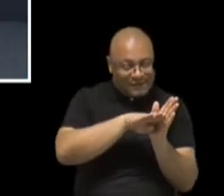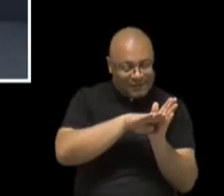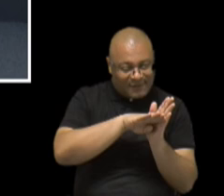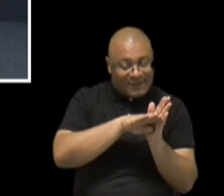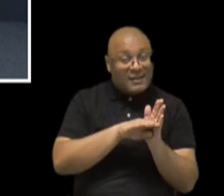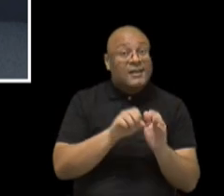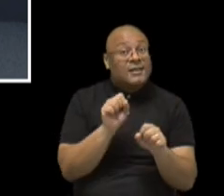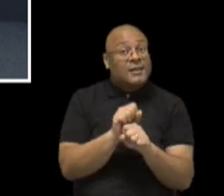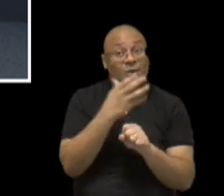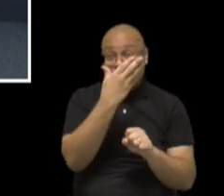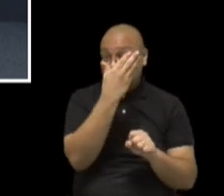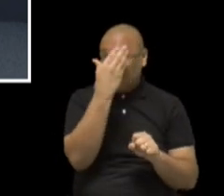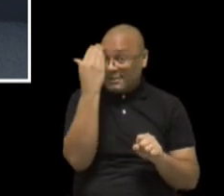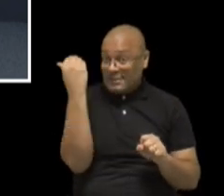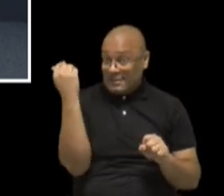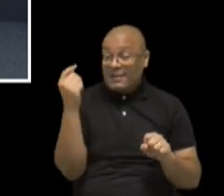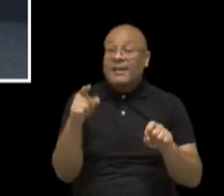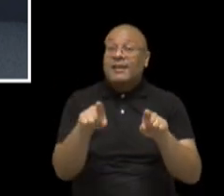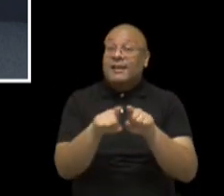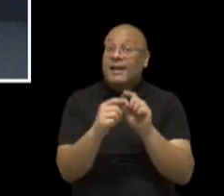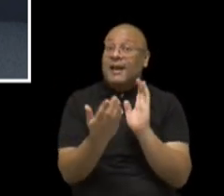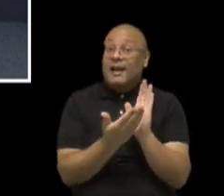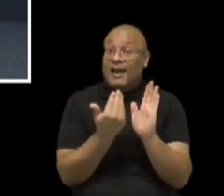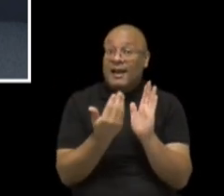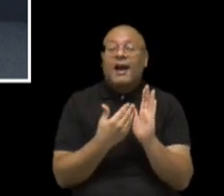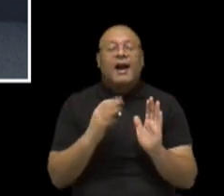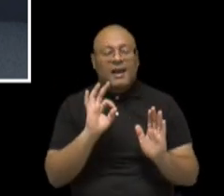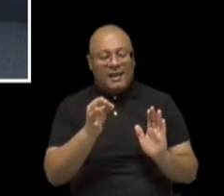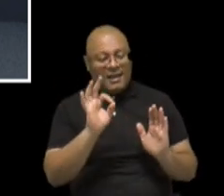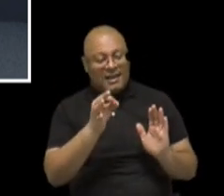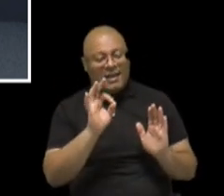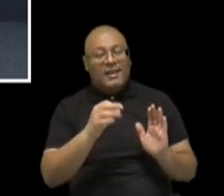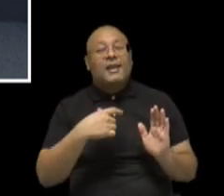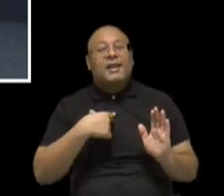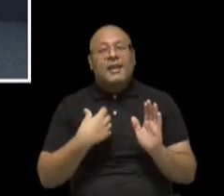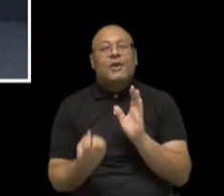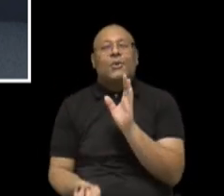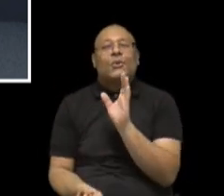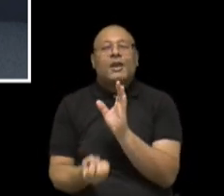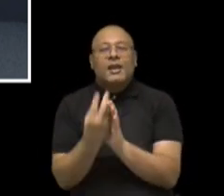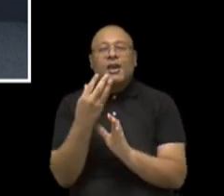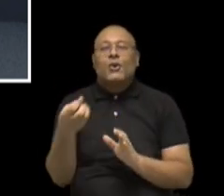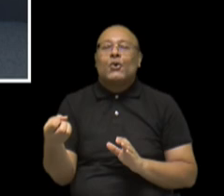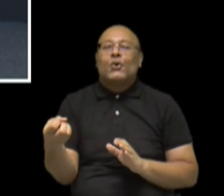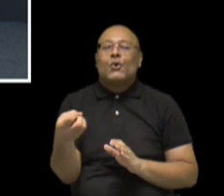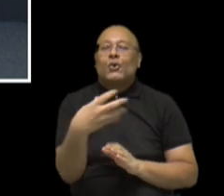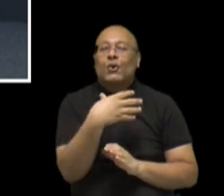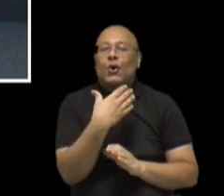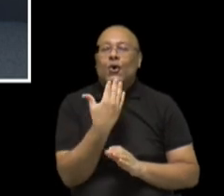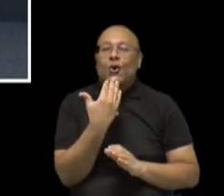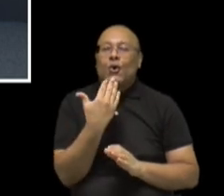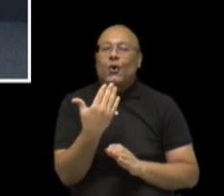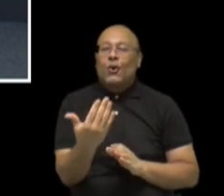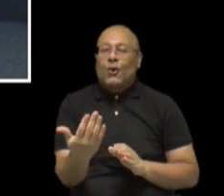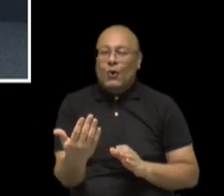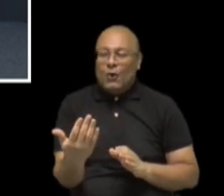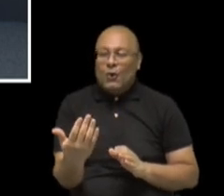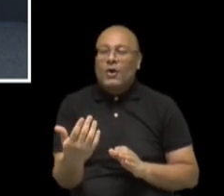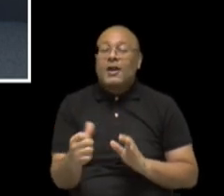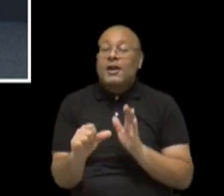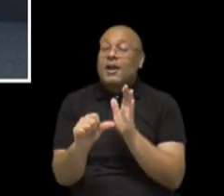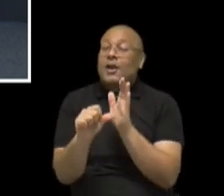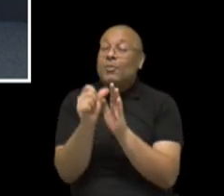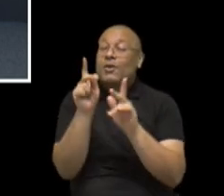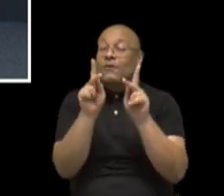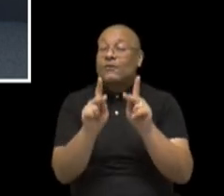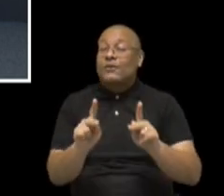to the magazine that. And wrapping up. It's a new concept that I created since I took over M. So it's one of the first shops that